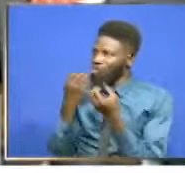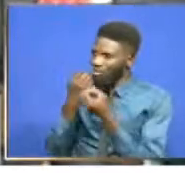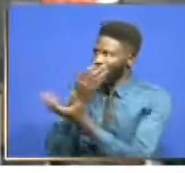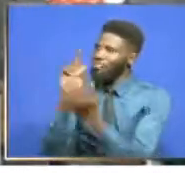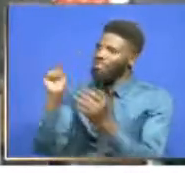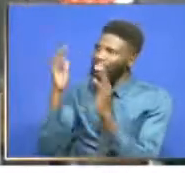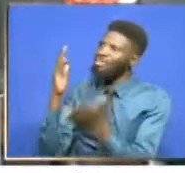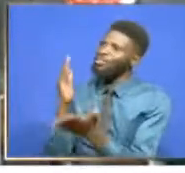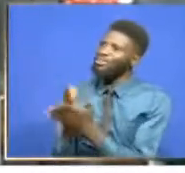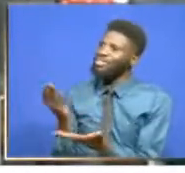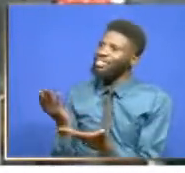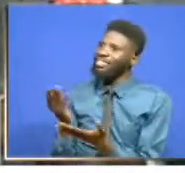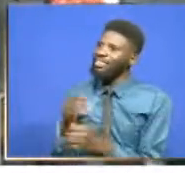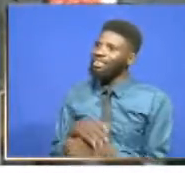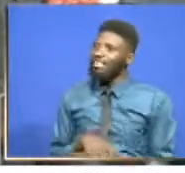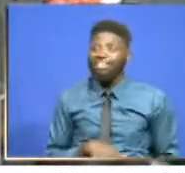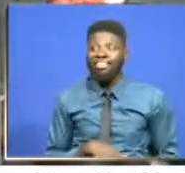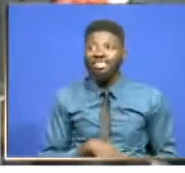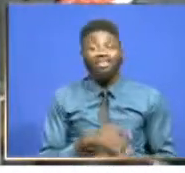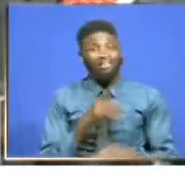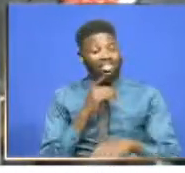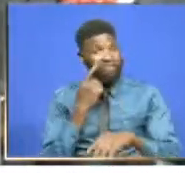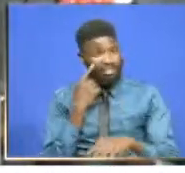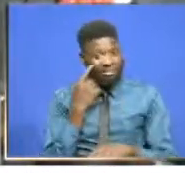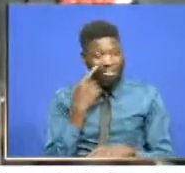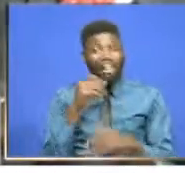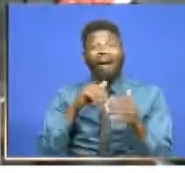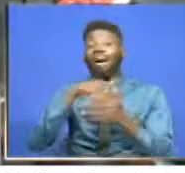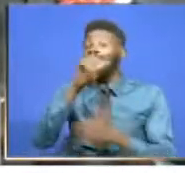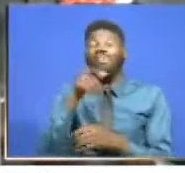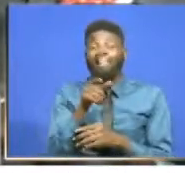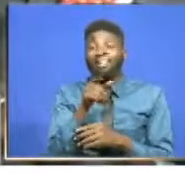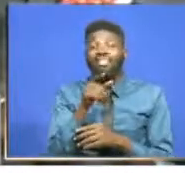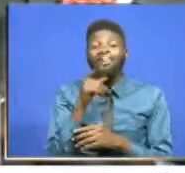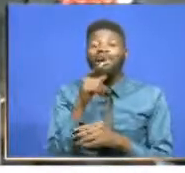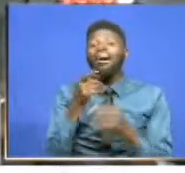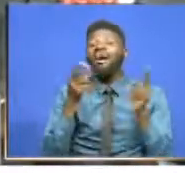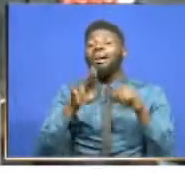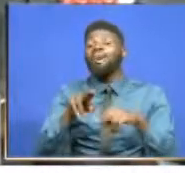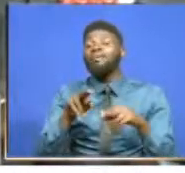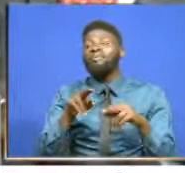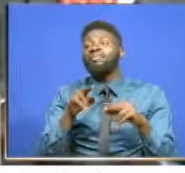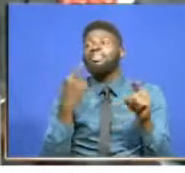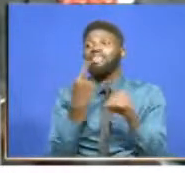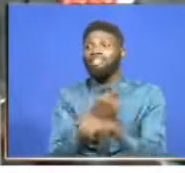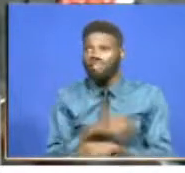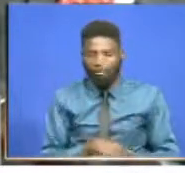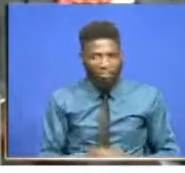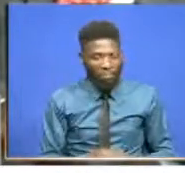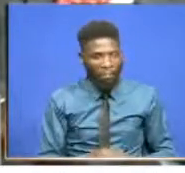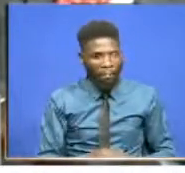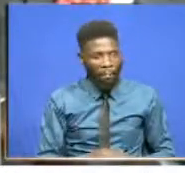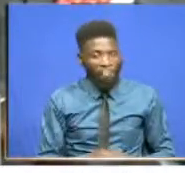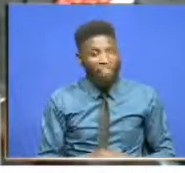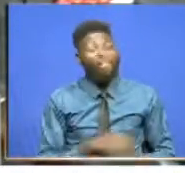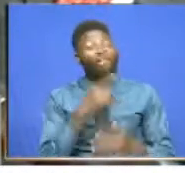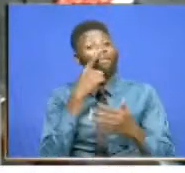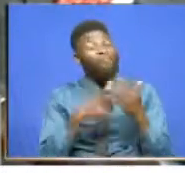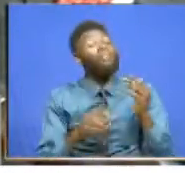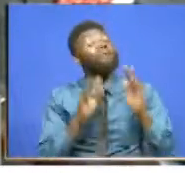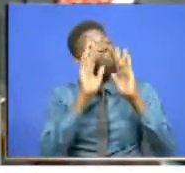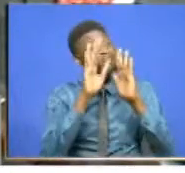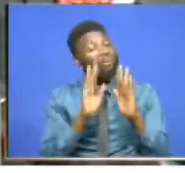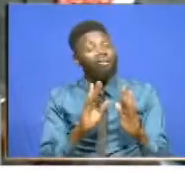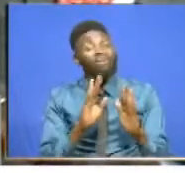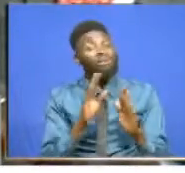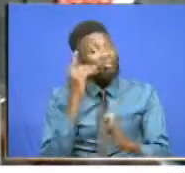I think I'll tell you the truth. Outside this glare of the camera, what exactly happens. Because let me tell you something. Oh my goodness. What is important is to make sure